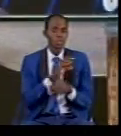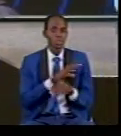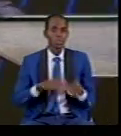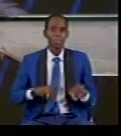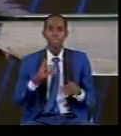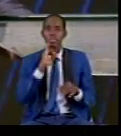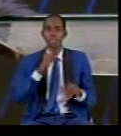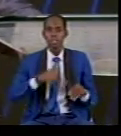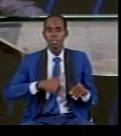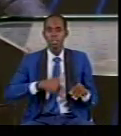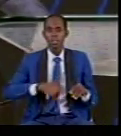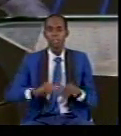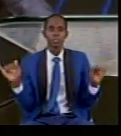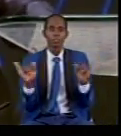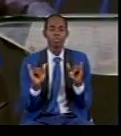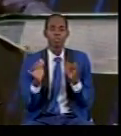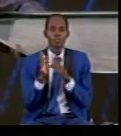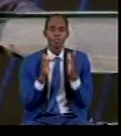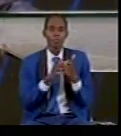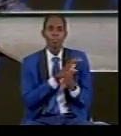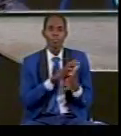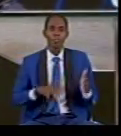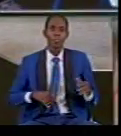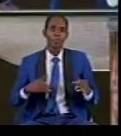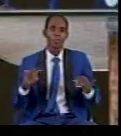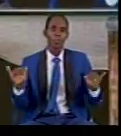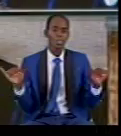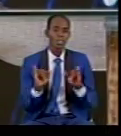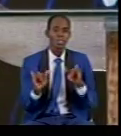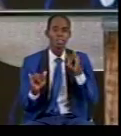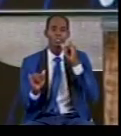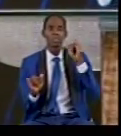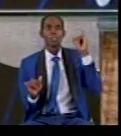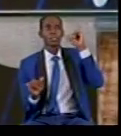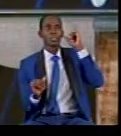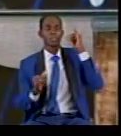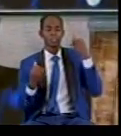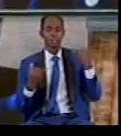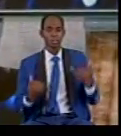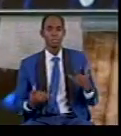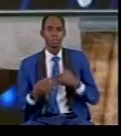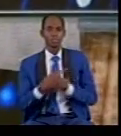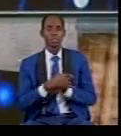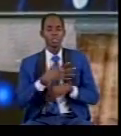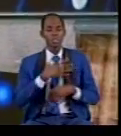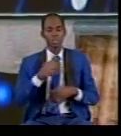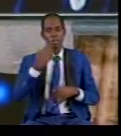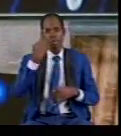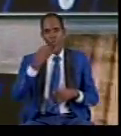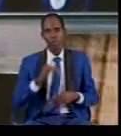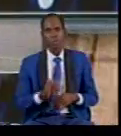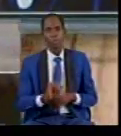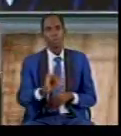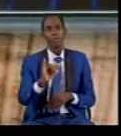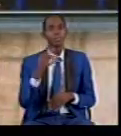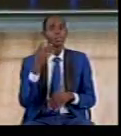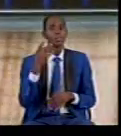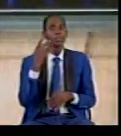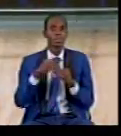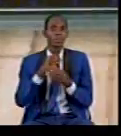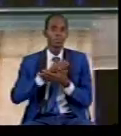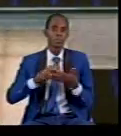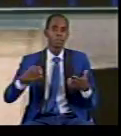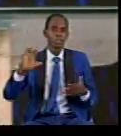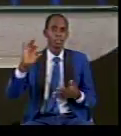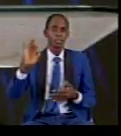Jesus Christ, the same yesterday and today and forever. Look at verse 9. In verse 9 it